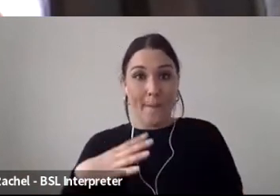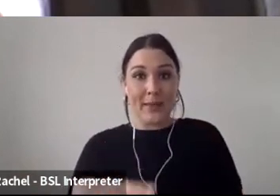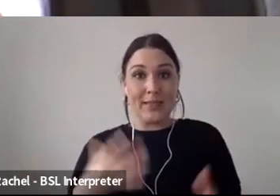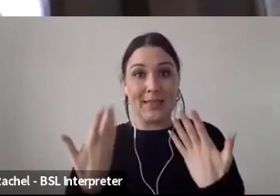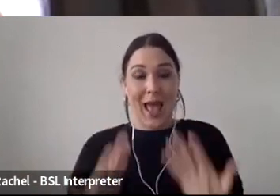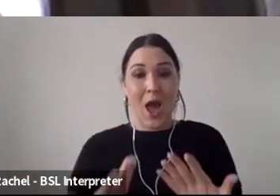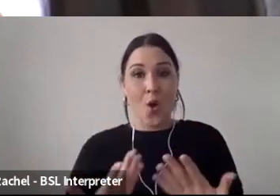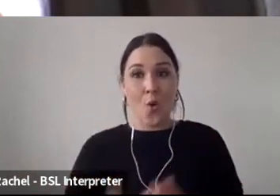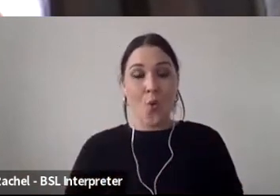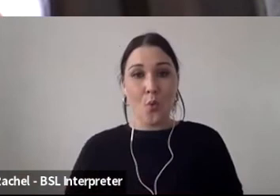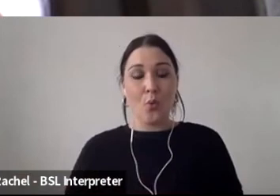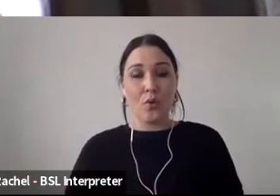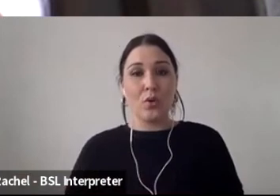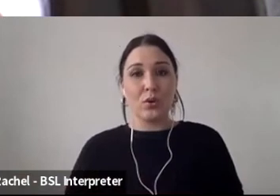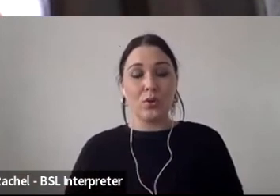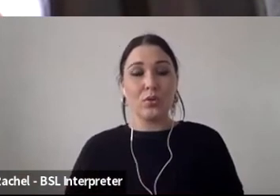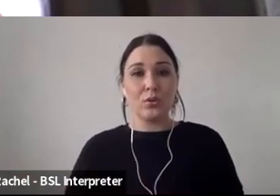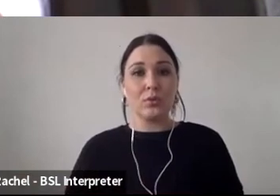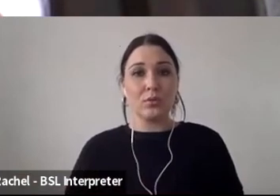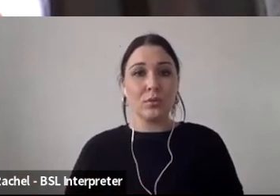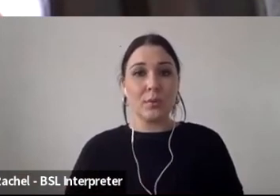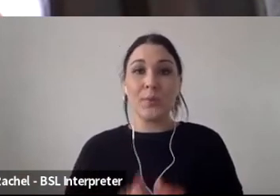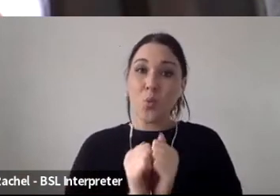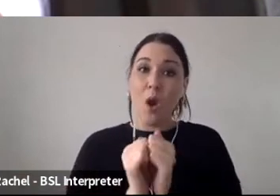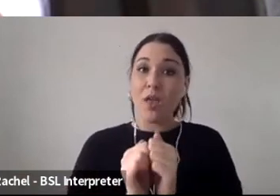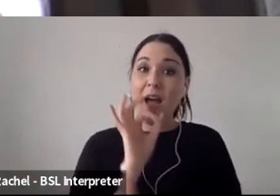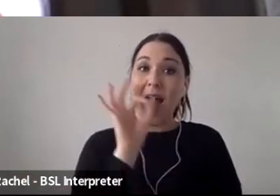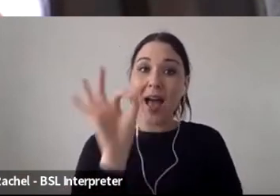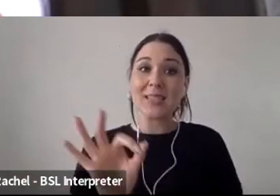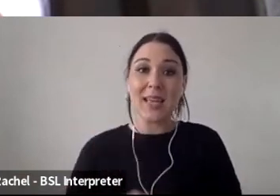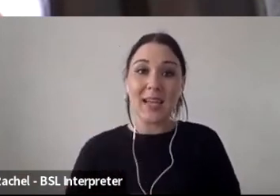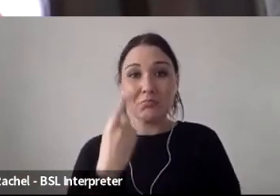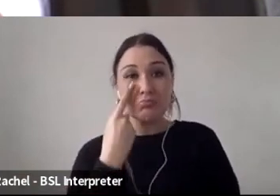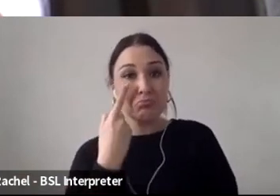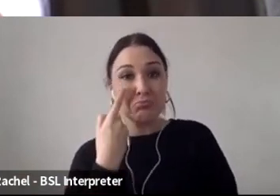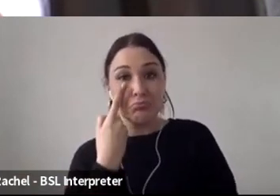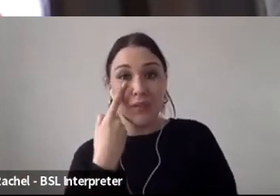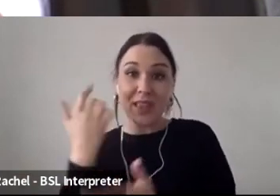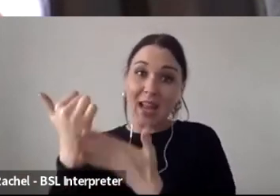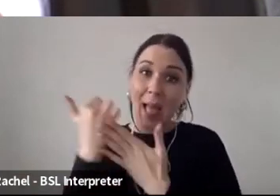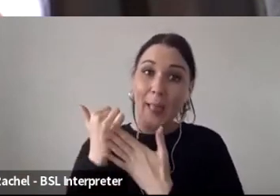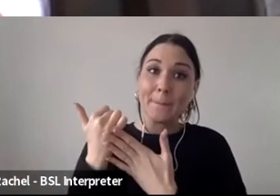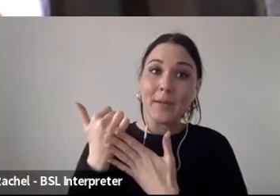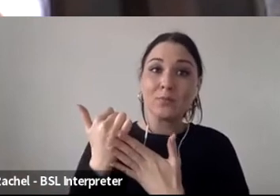I think, you know, it's certainly worth asking to see if they can help you.